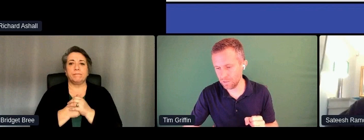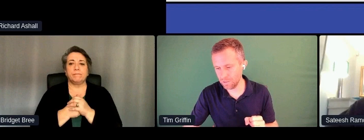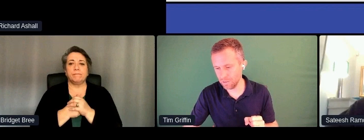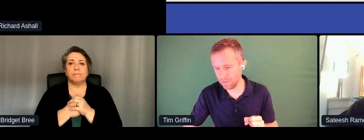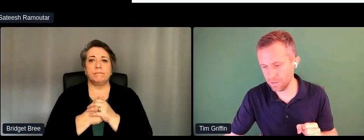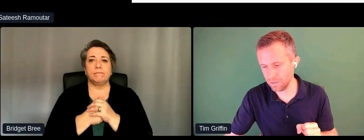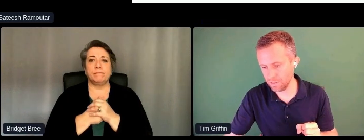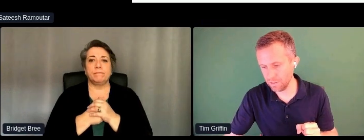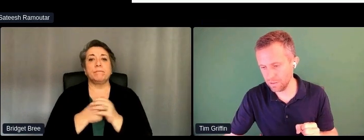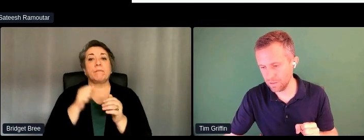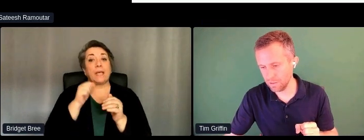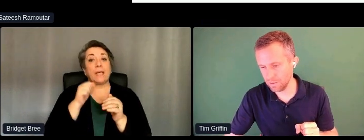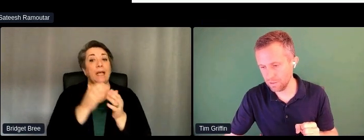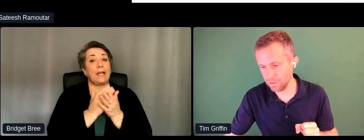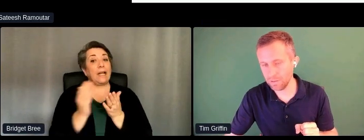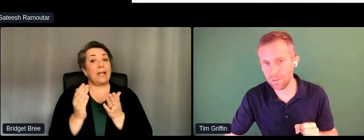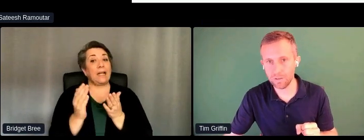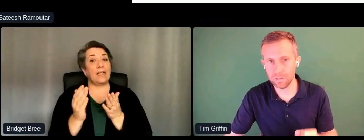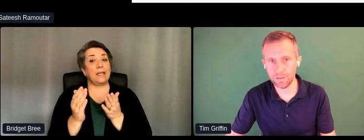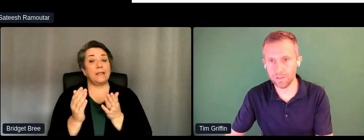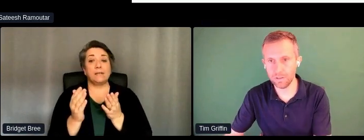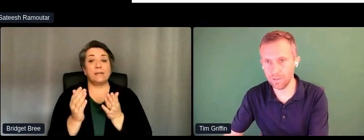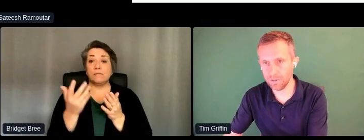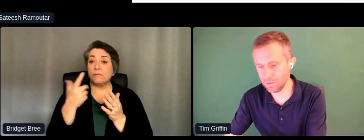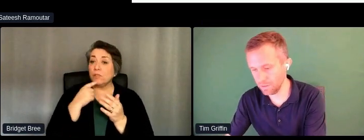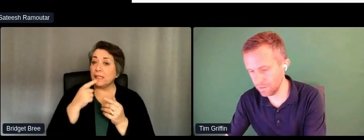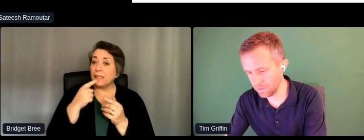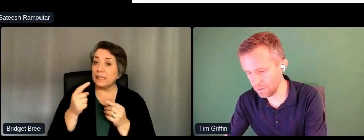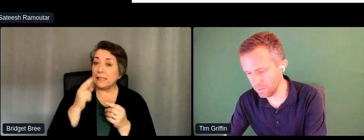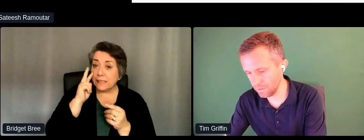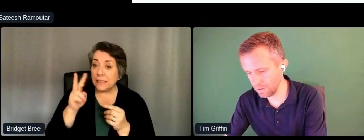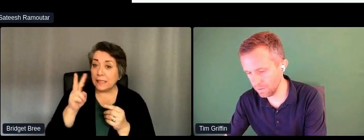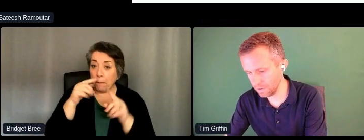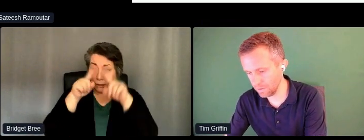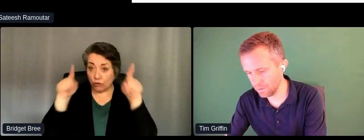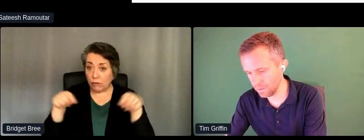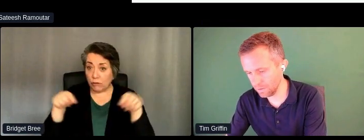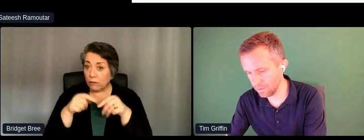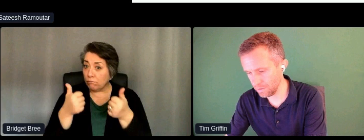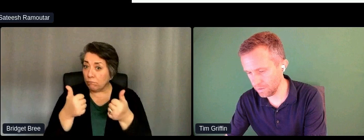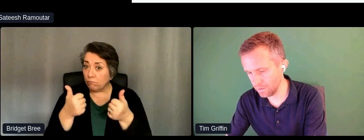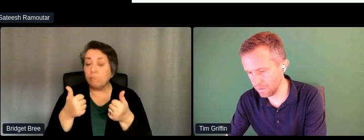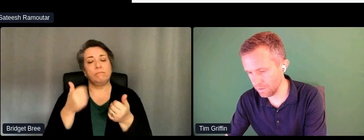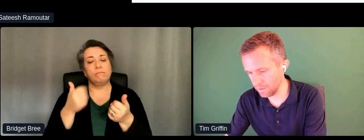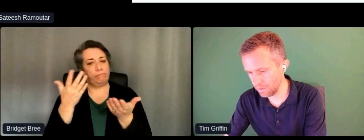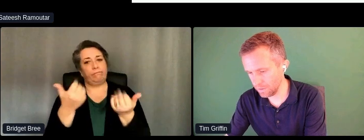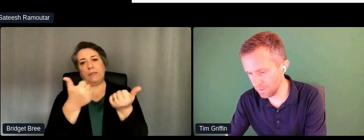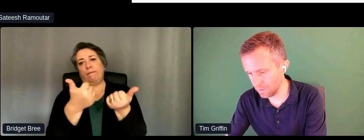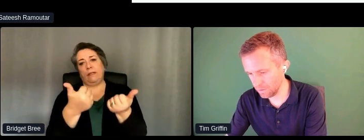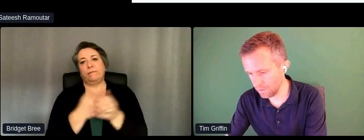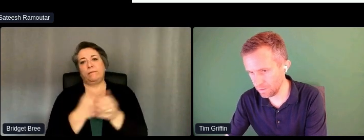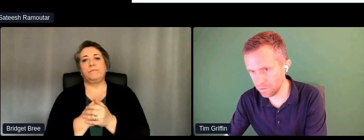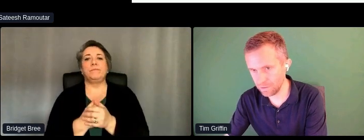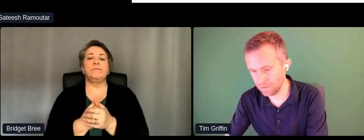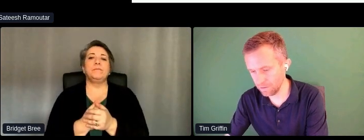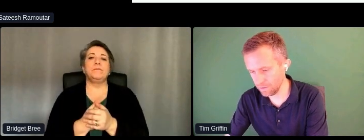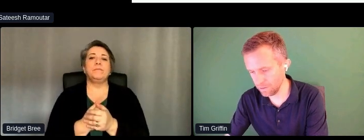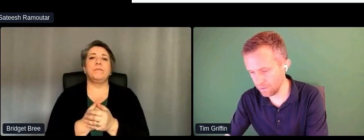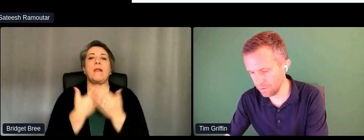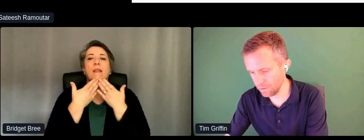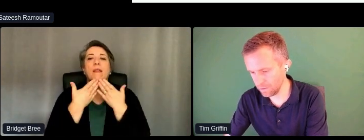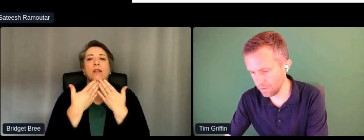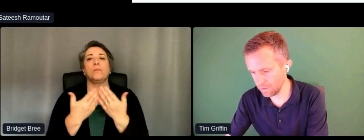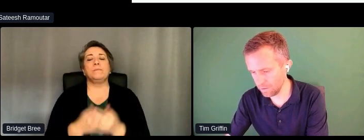Yeah, it's all clear. Peter or Richard, can you just confirm if you can see my screen? Yeah. It's all clear, Sateesh, yes. Thank you very